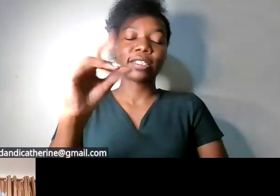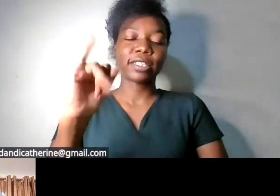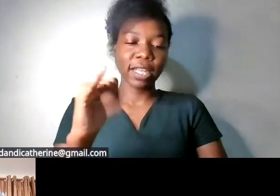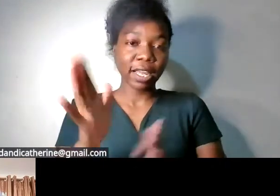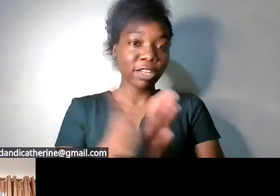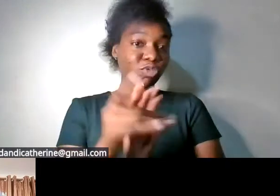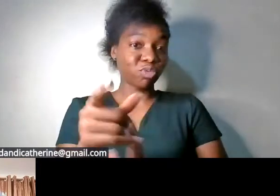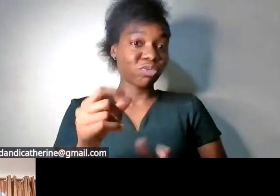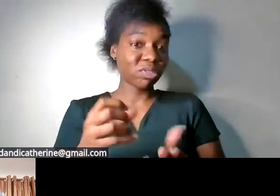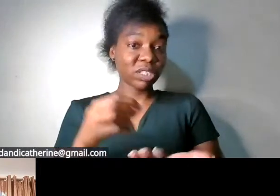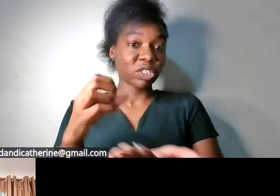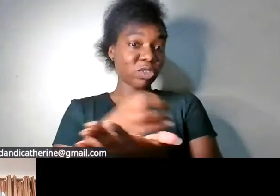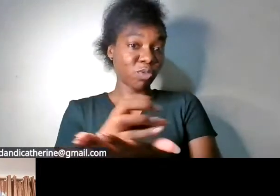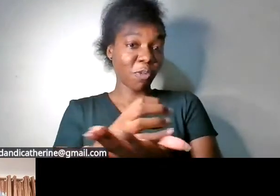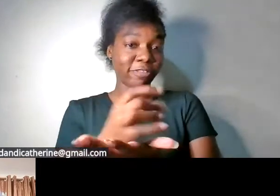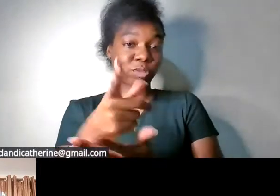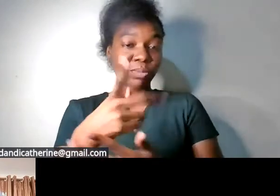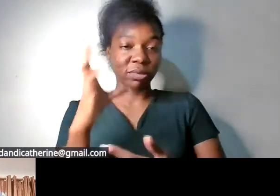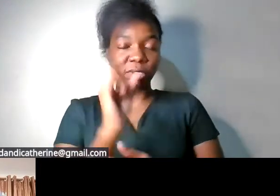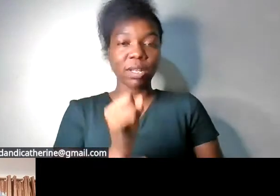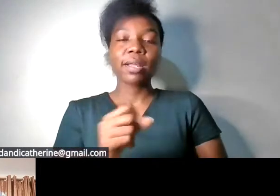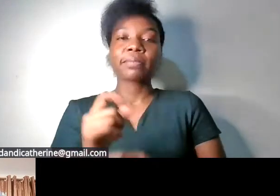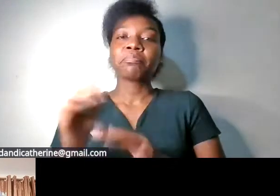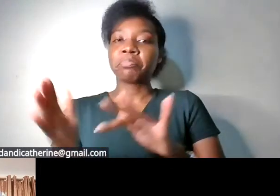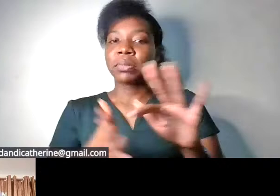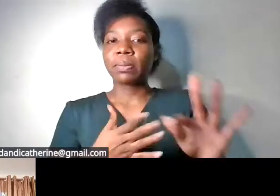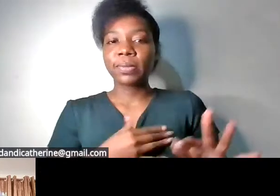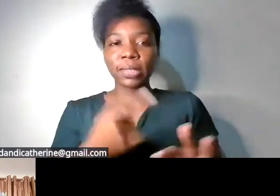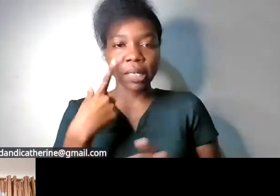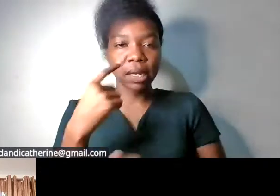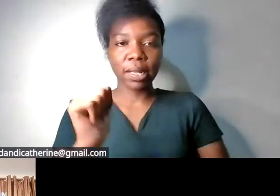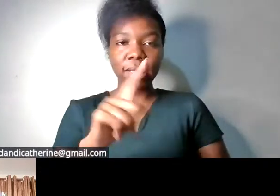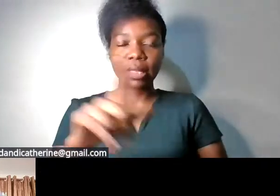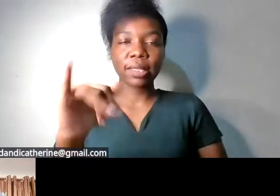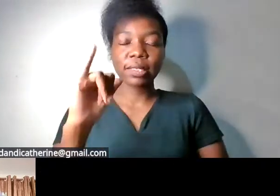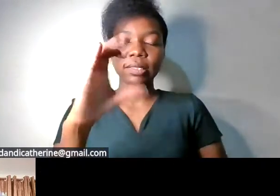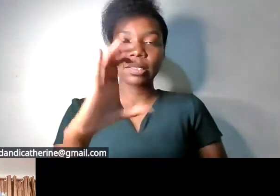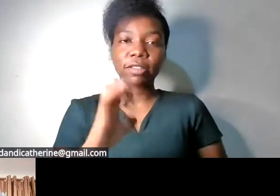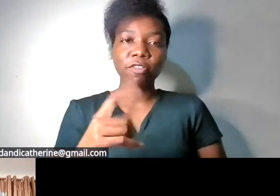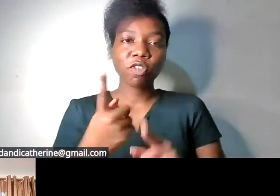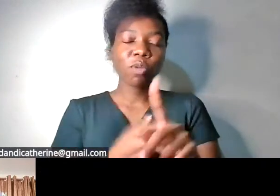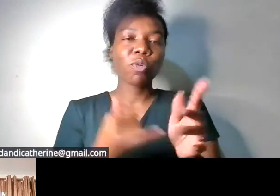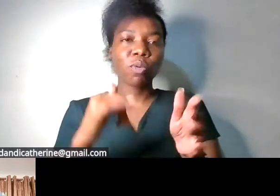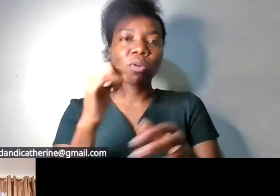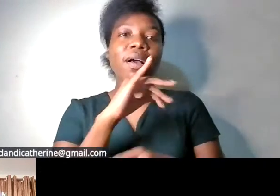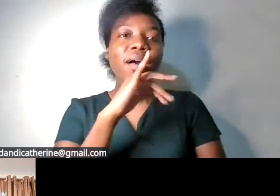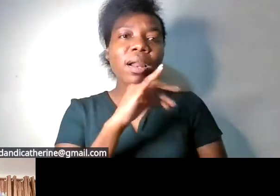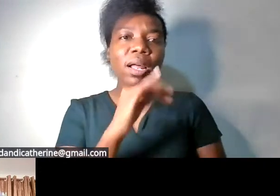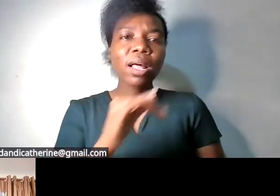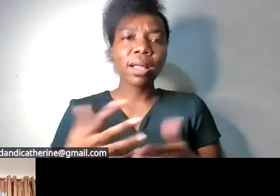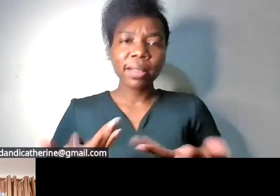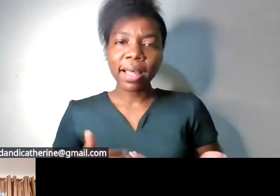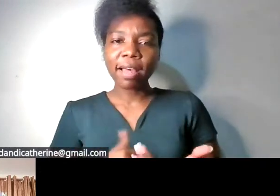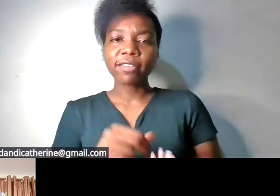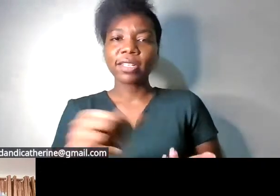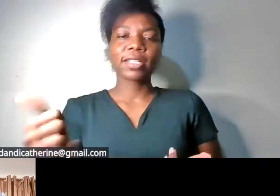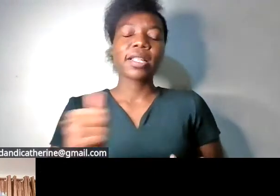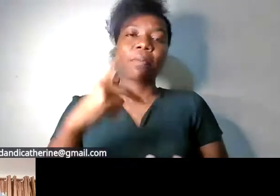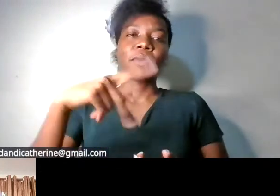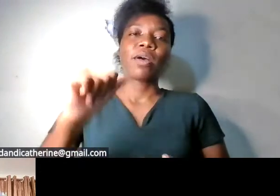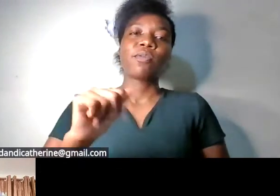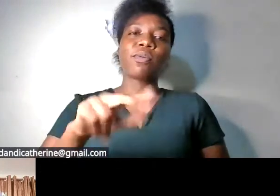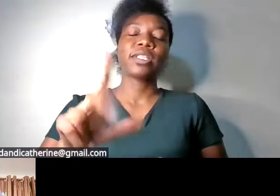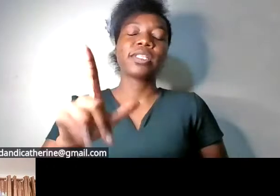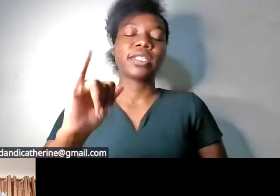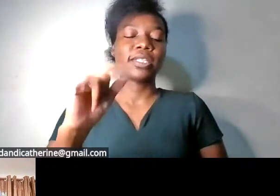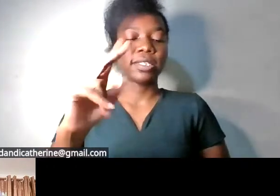see Alice from Uganda. I see Pauline Mwashigadi. Hey, Pauline, you've been gone for so long.